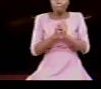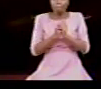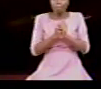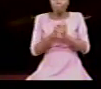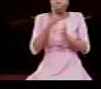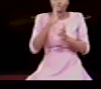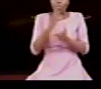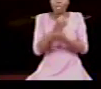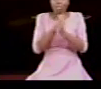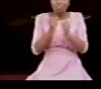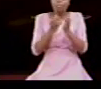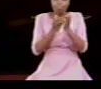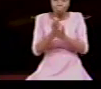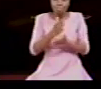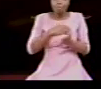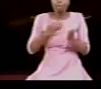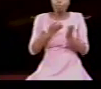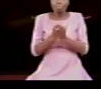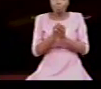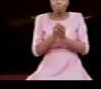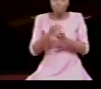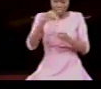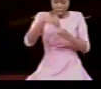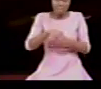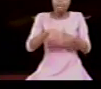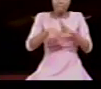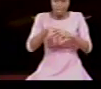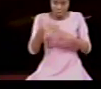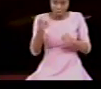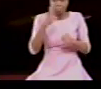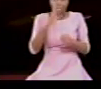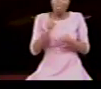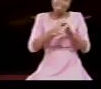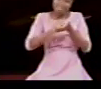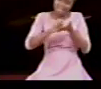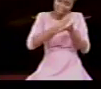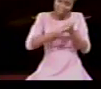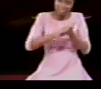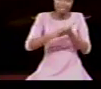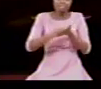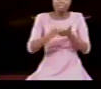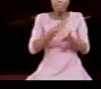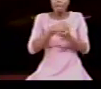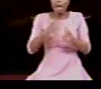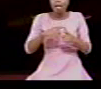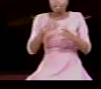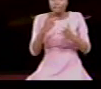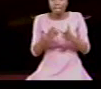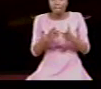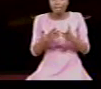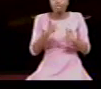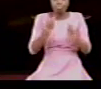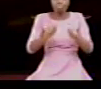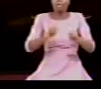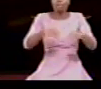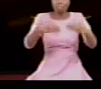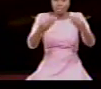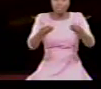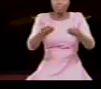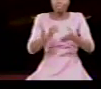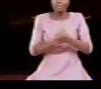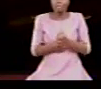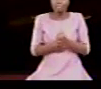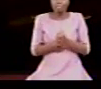you are saved through and through, in and out. You are sanctified, if you like, and then you can give. It may